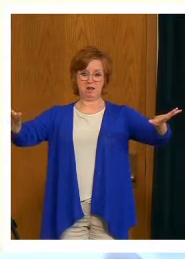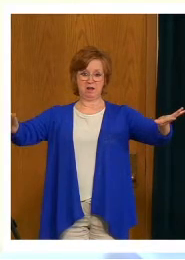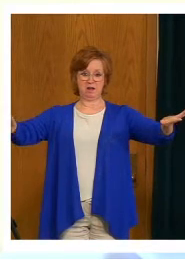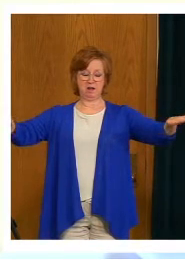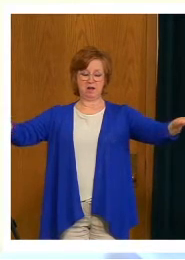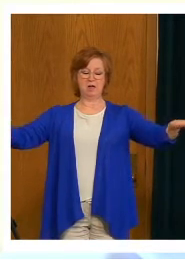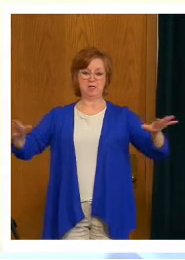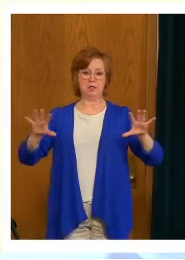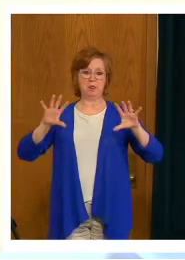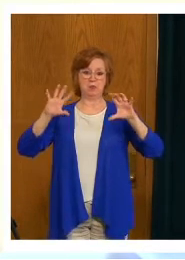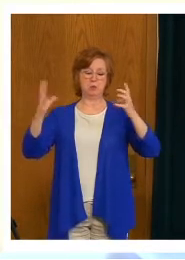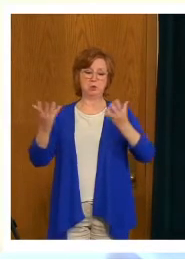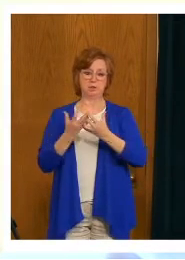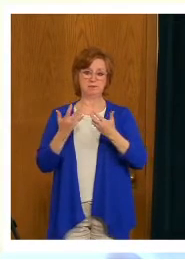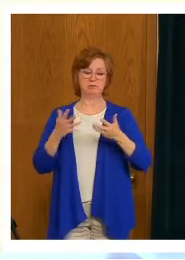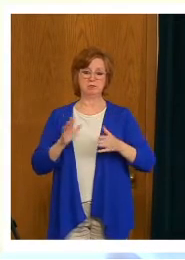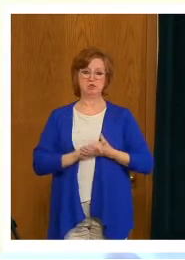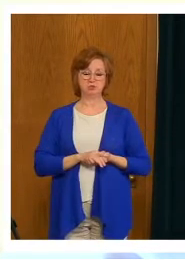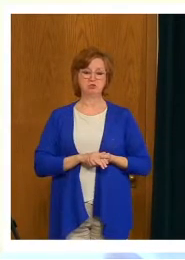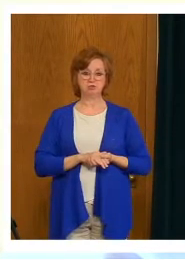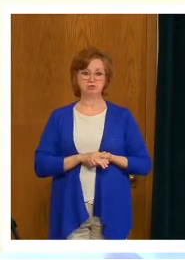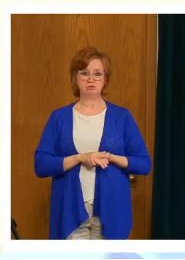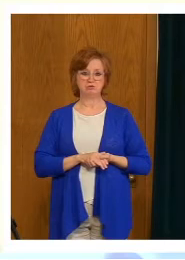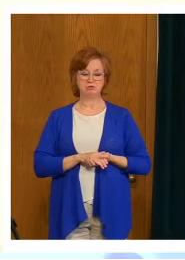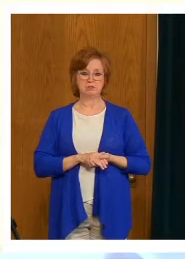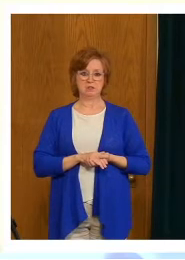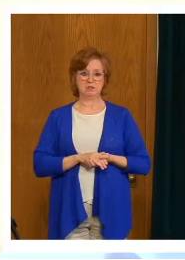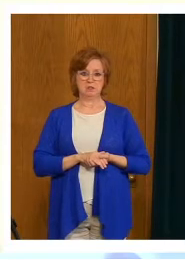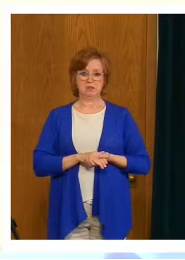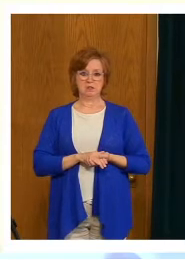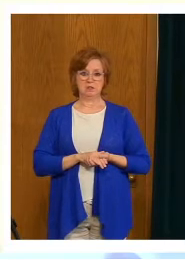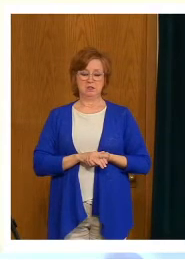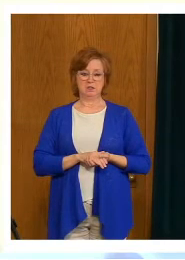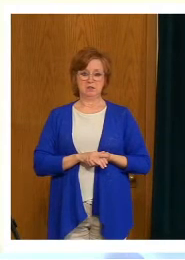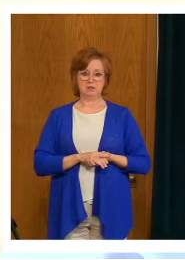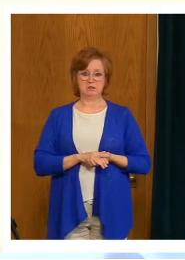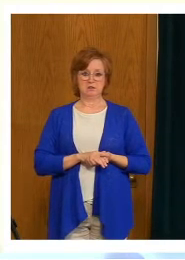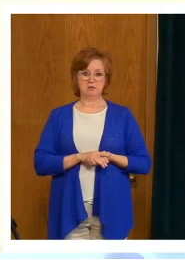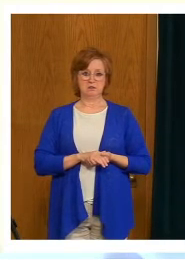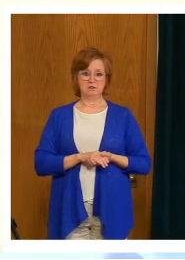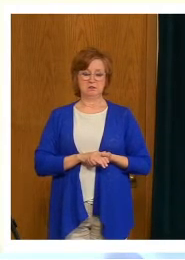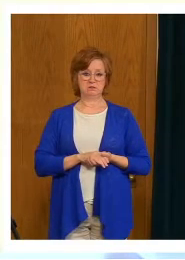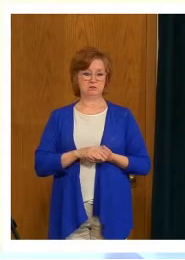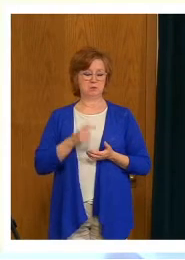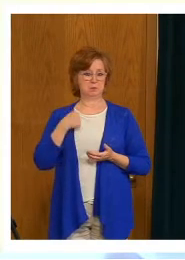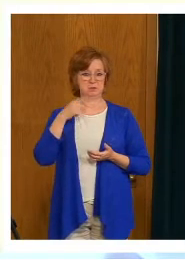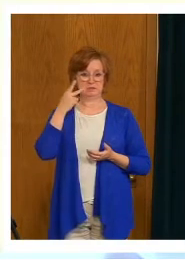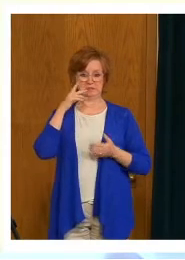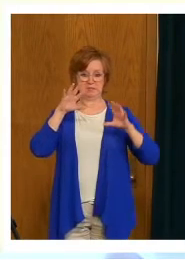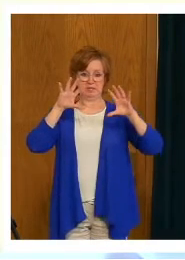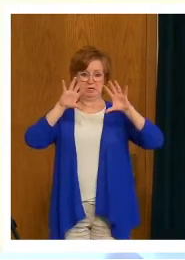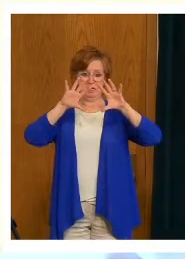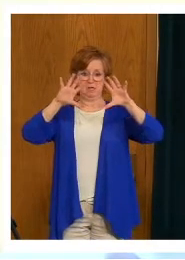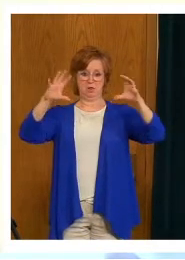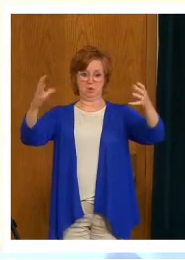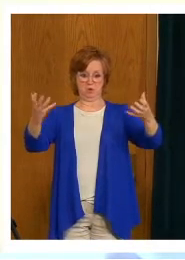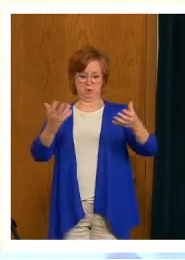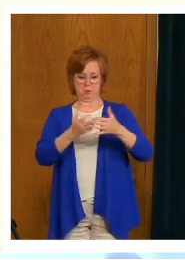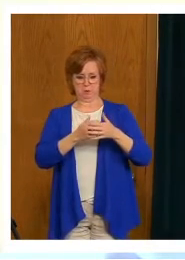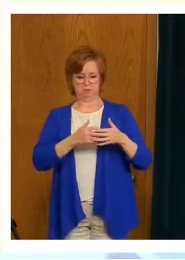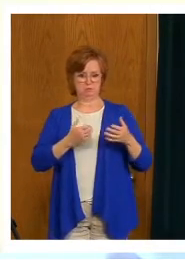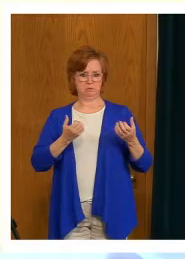a sharp price globally in terms of lives lost and economic and